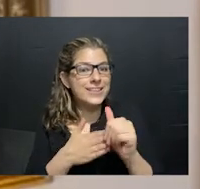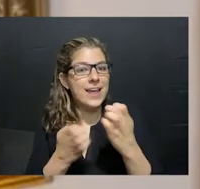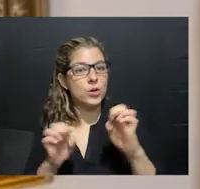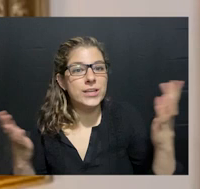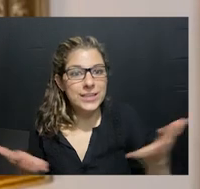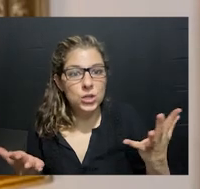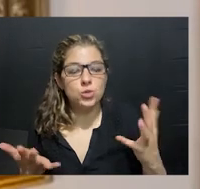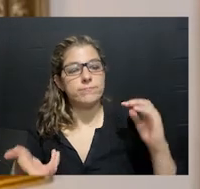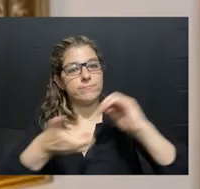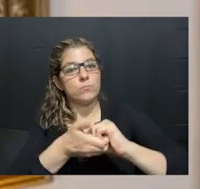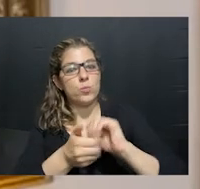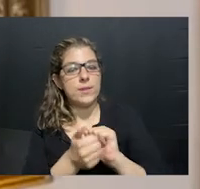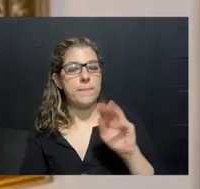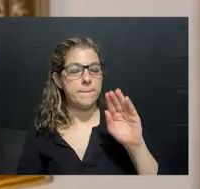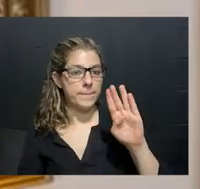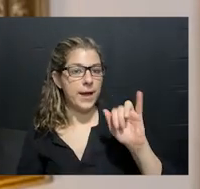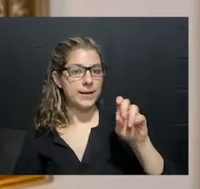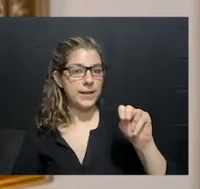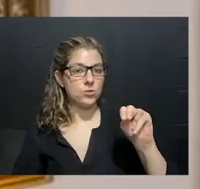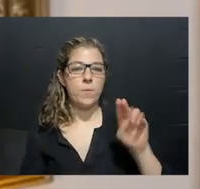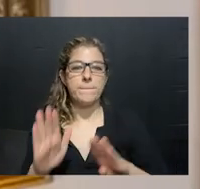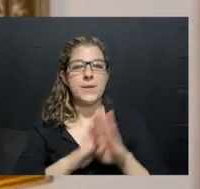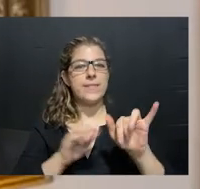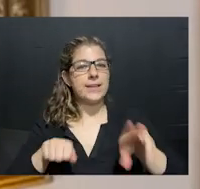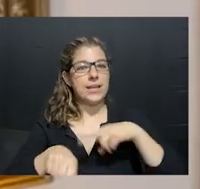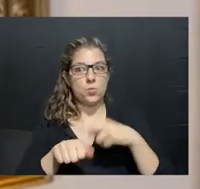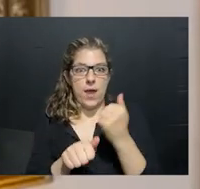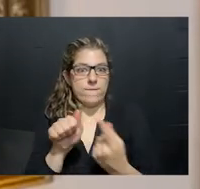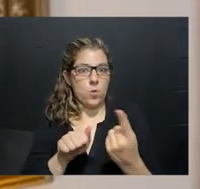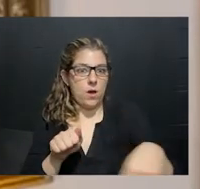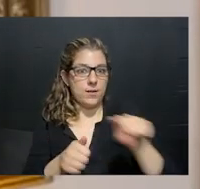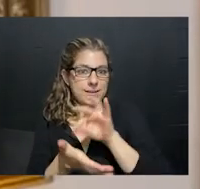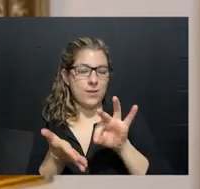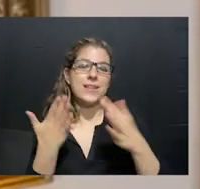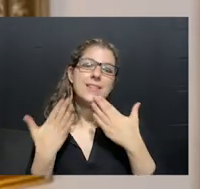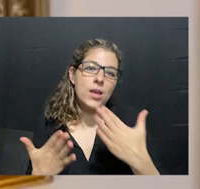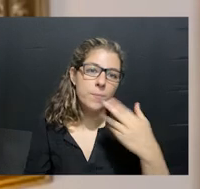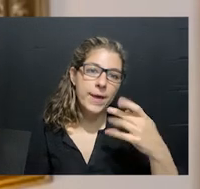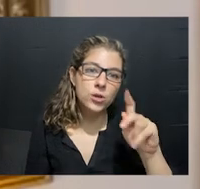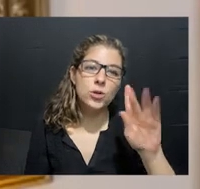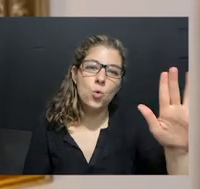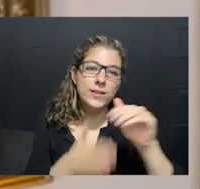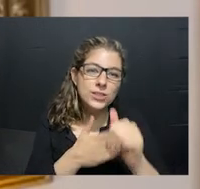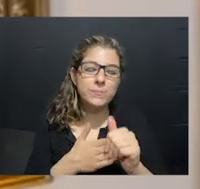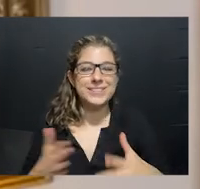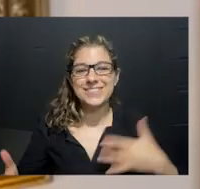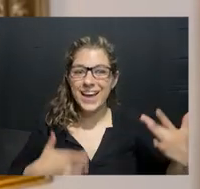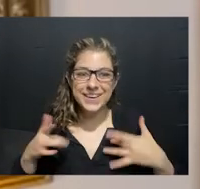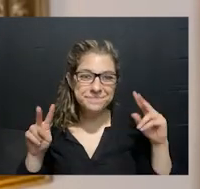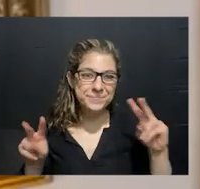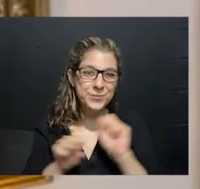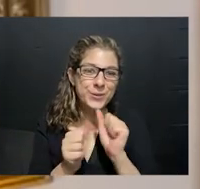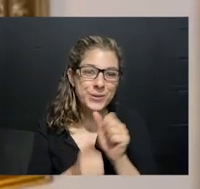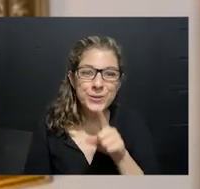with the Biden administration so that we can build that nation where everyone counts. Thank you, Patrick, for your leadership. I'm so excited to work